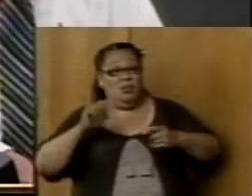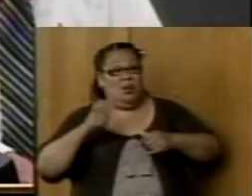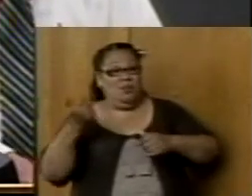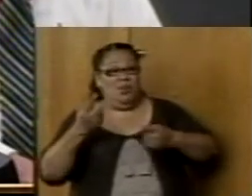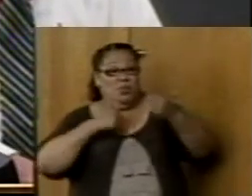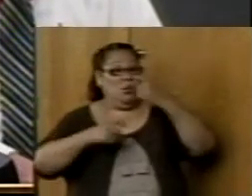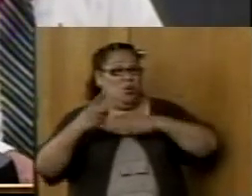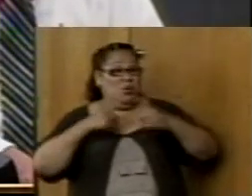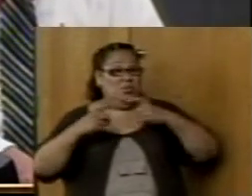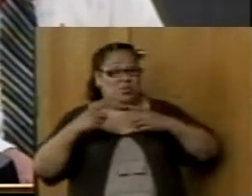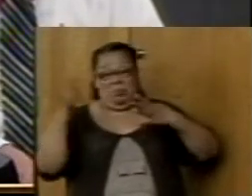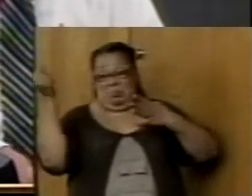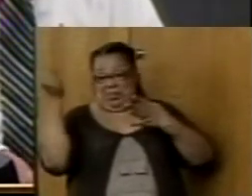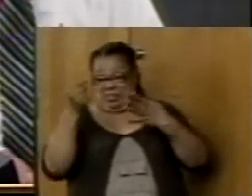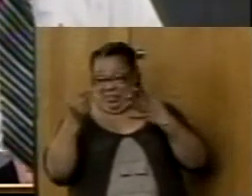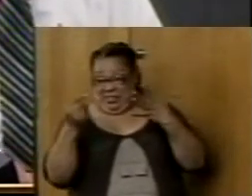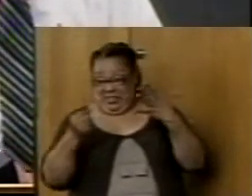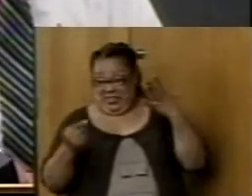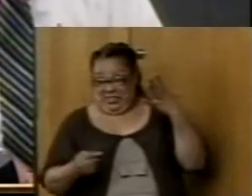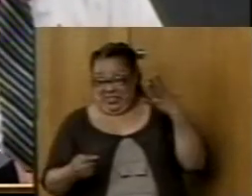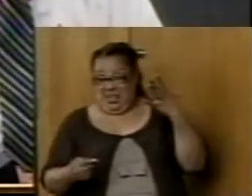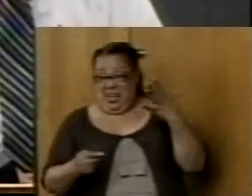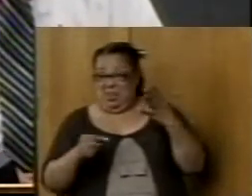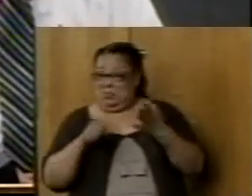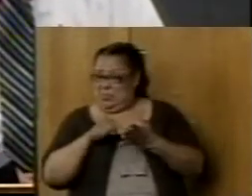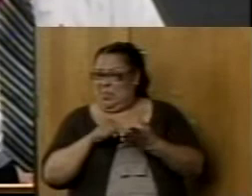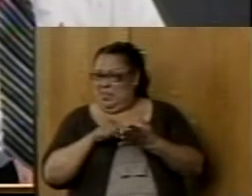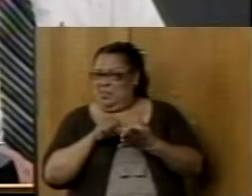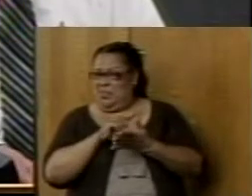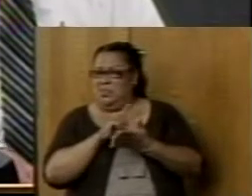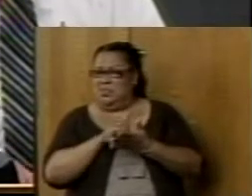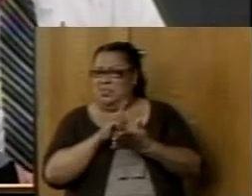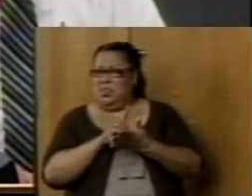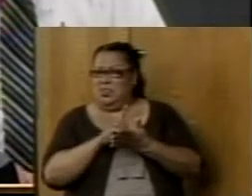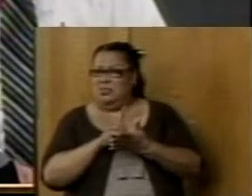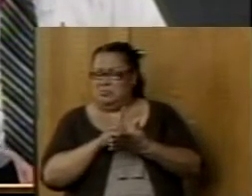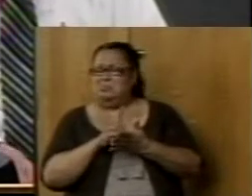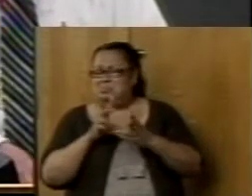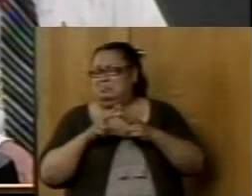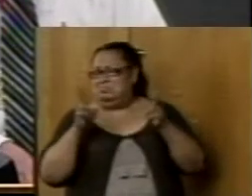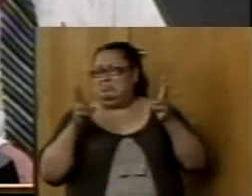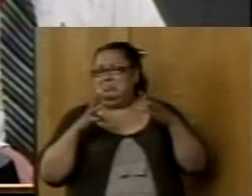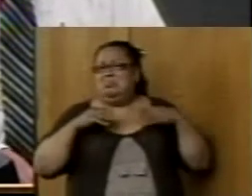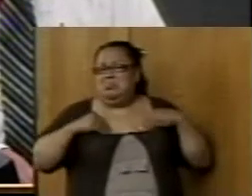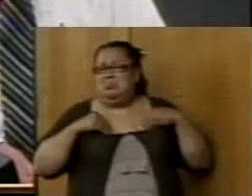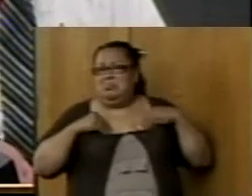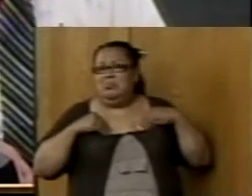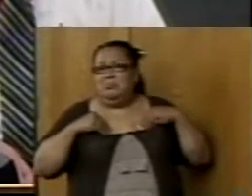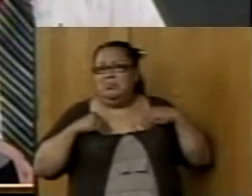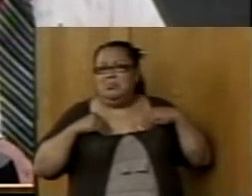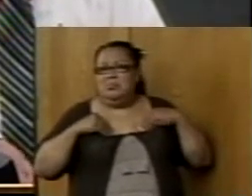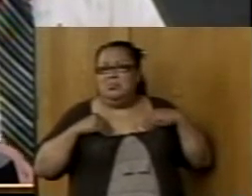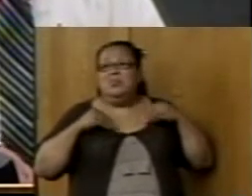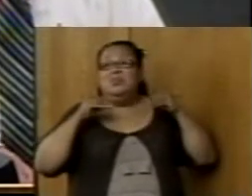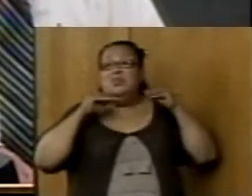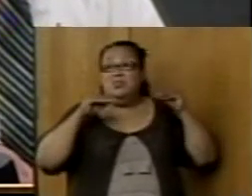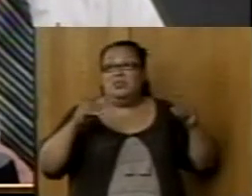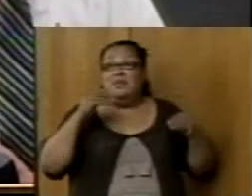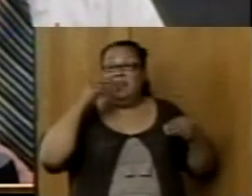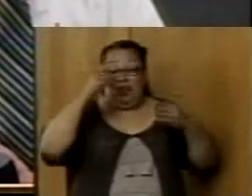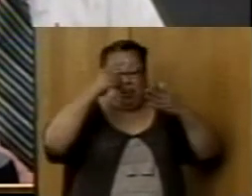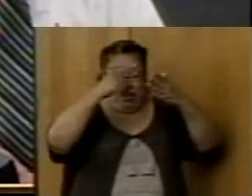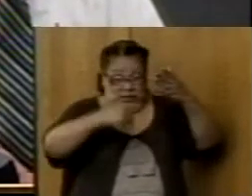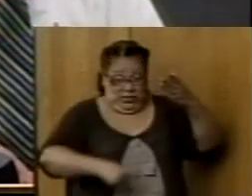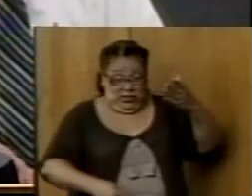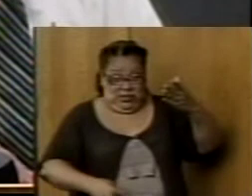questions, but I think these items and the due dates that we have from the contractor are very acceptable. There's nothing that I see